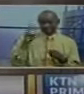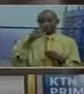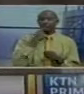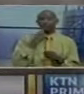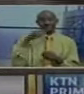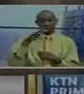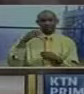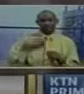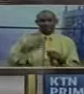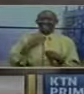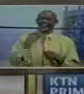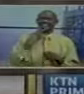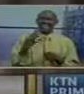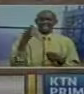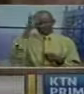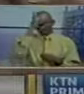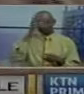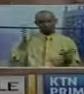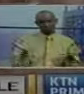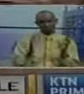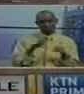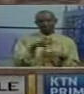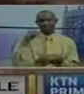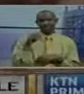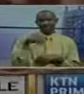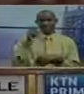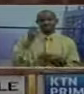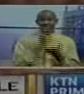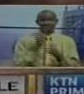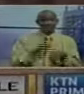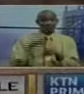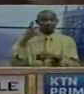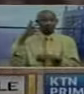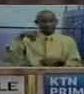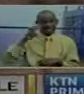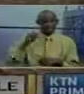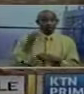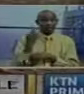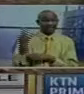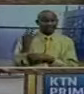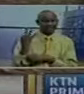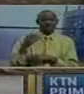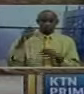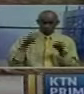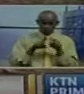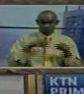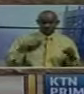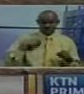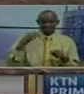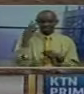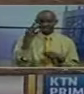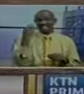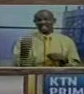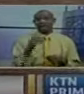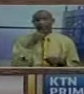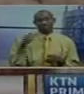and made away with over 300 goats. The attackers, who stormed the village at about 4 p.m. Wednesday, also took hostage 3 young boys